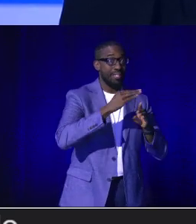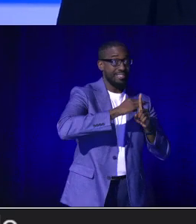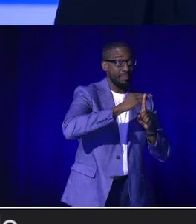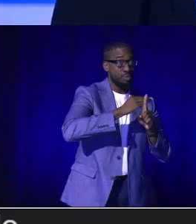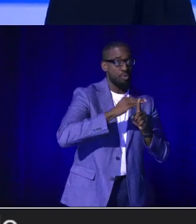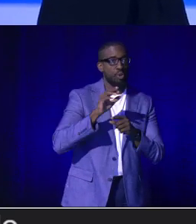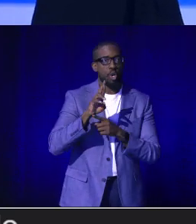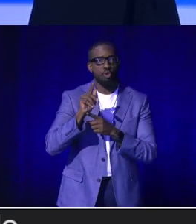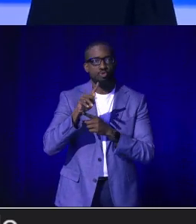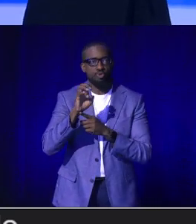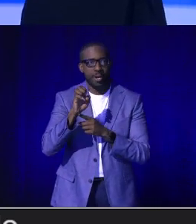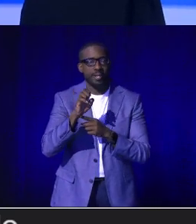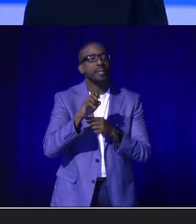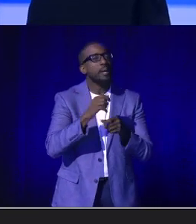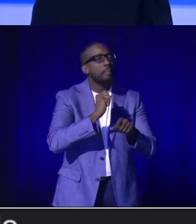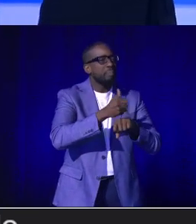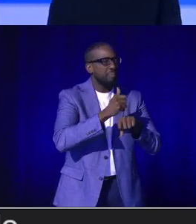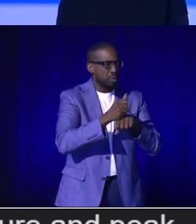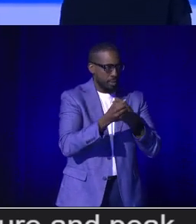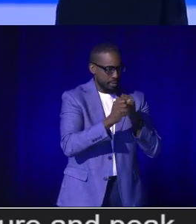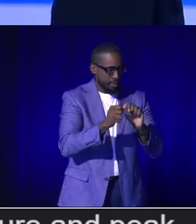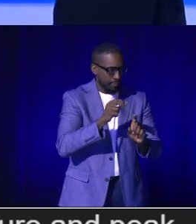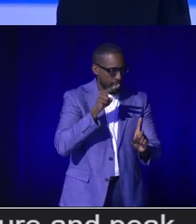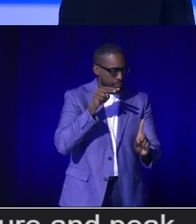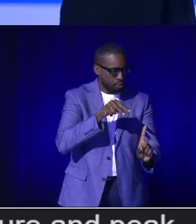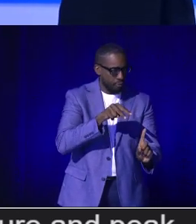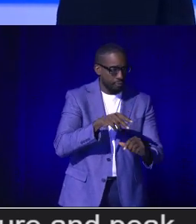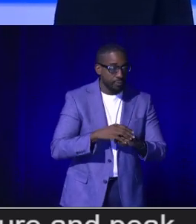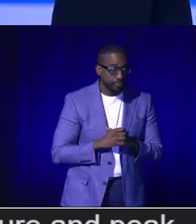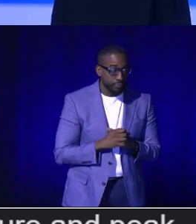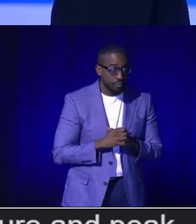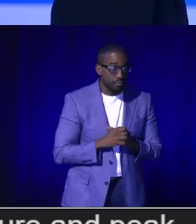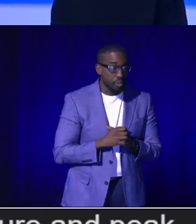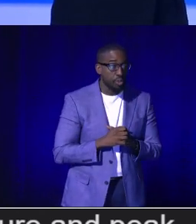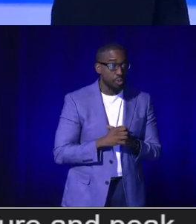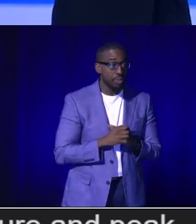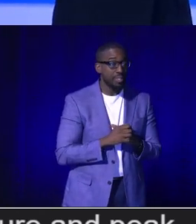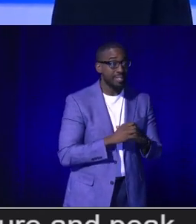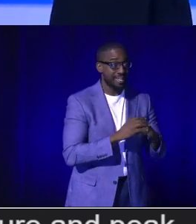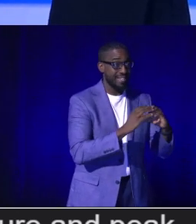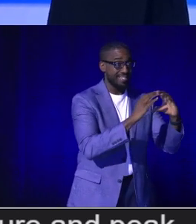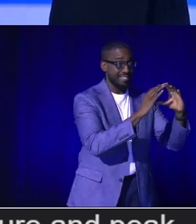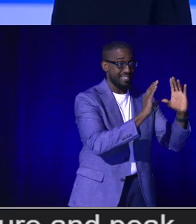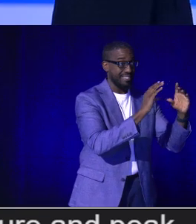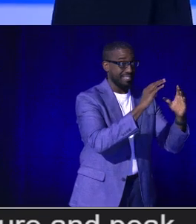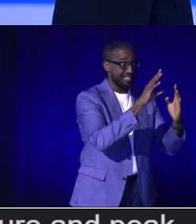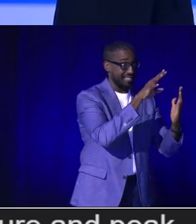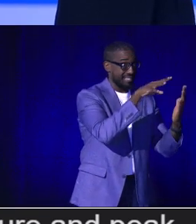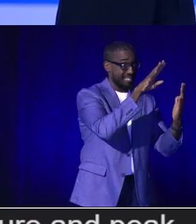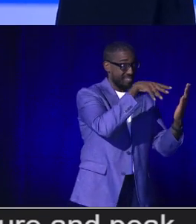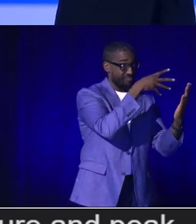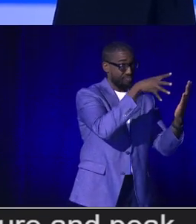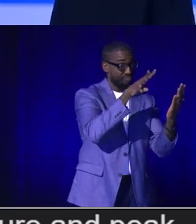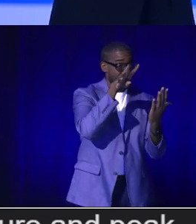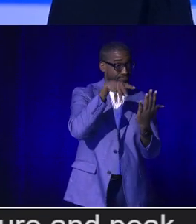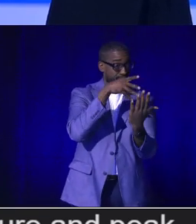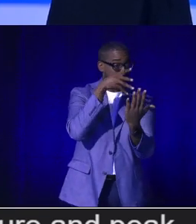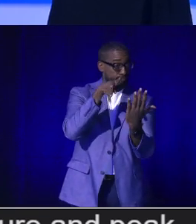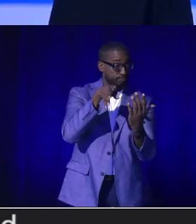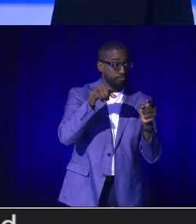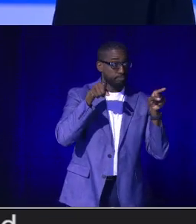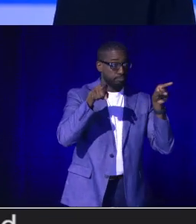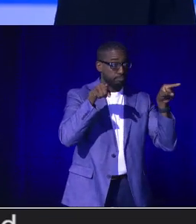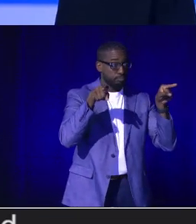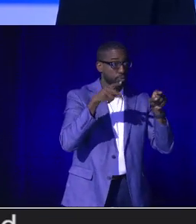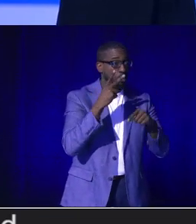observed. And so I was showing you guys these two different cells which have similar electrochemical energy remaining in them,